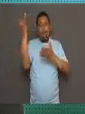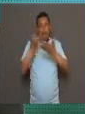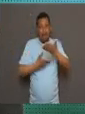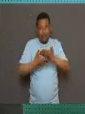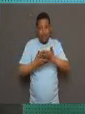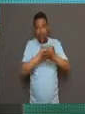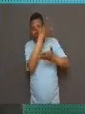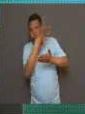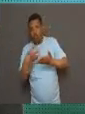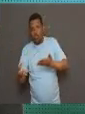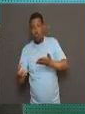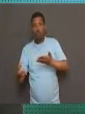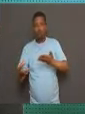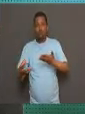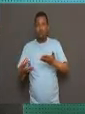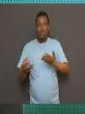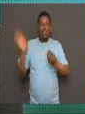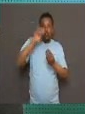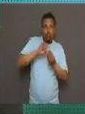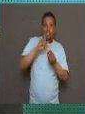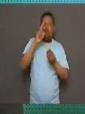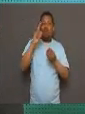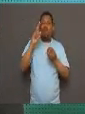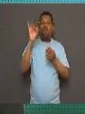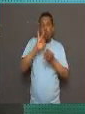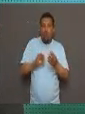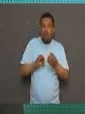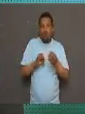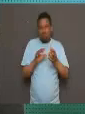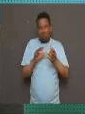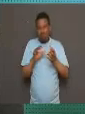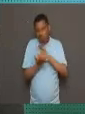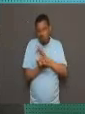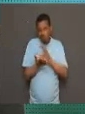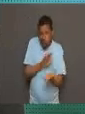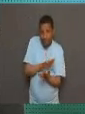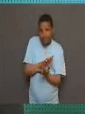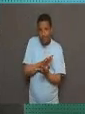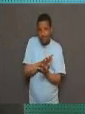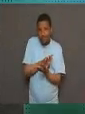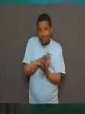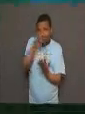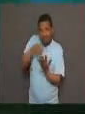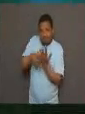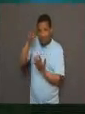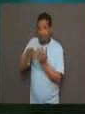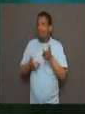projection include some form of distortion in the graphics.